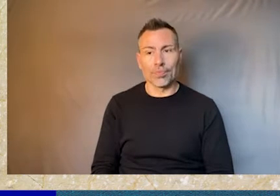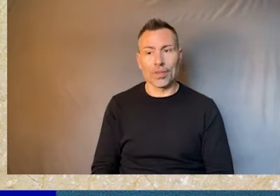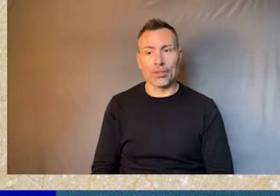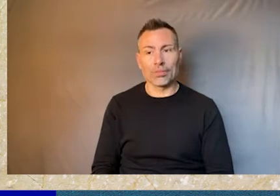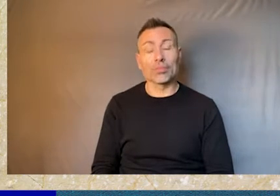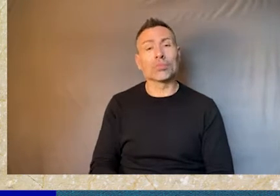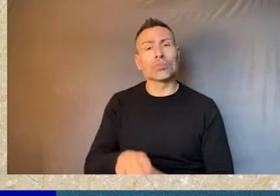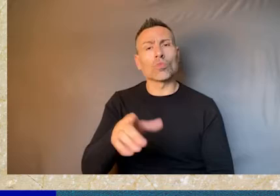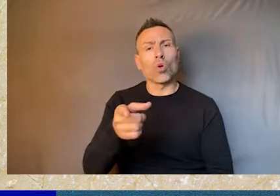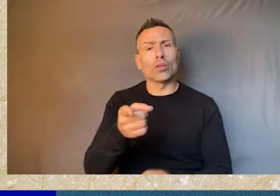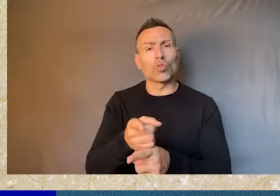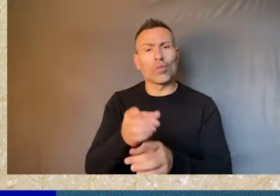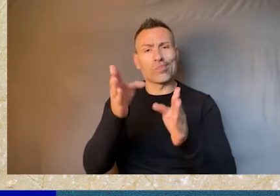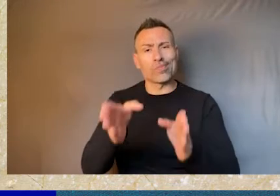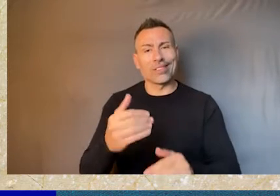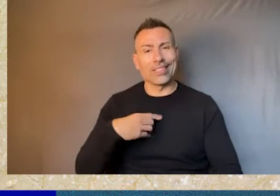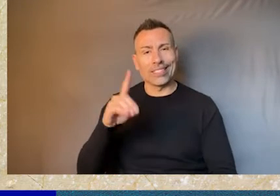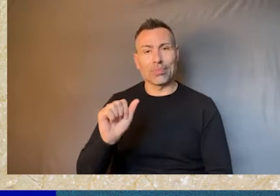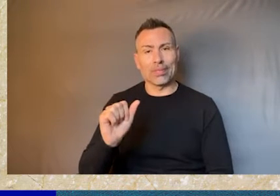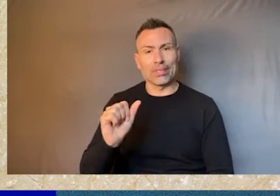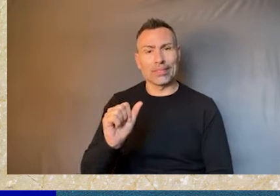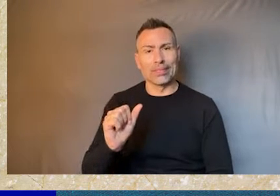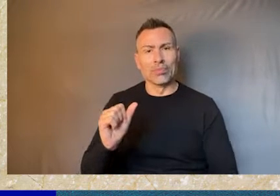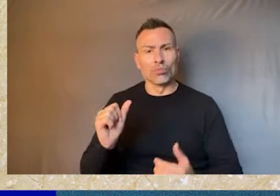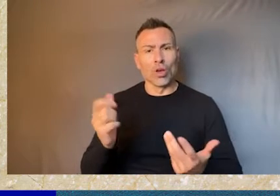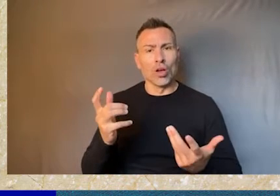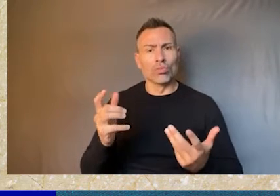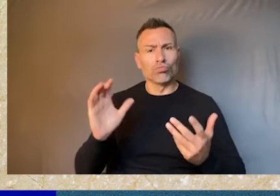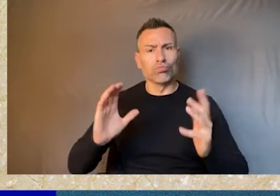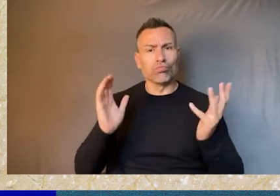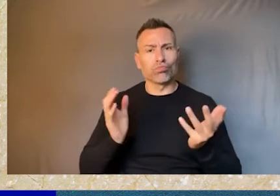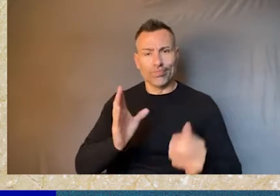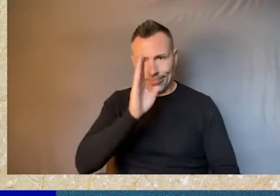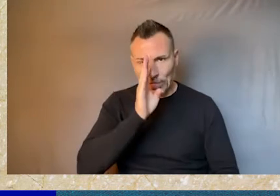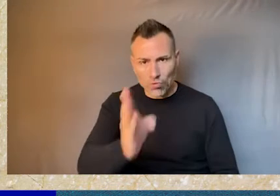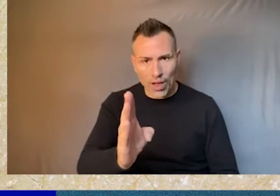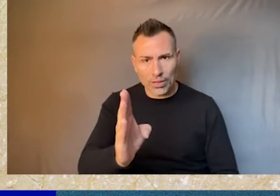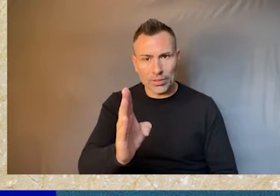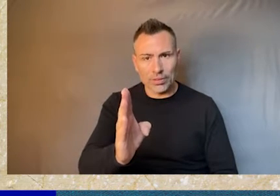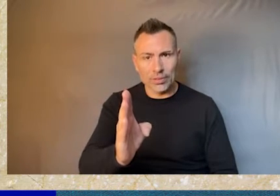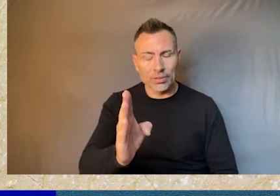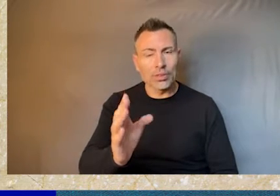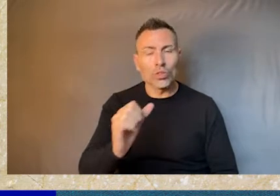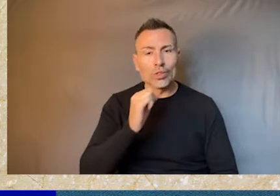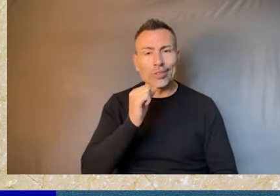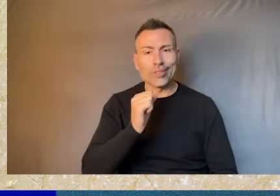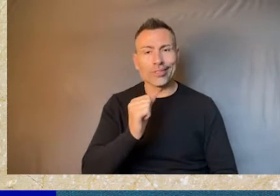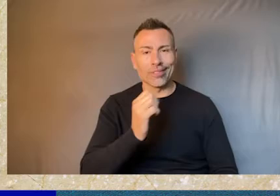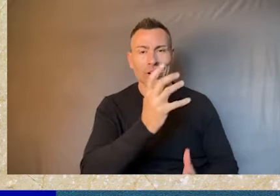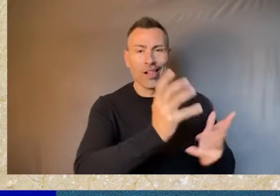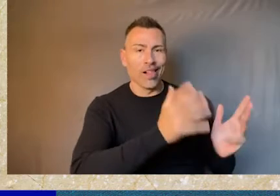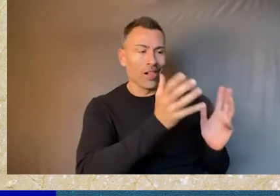talk directly to the person with a disability. Don't talk to the sign language interpreter, and don't talk with the person that comes with the person